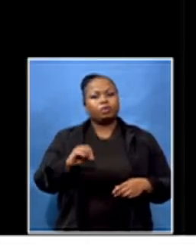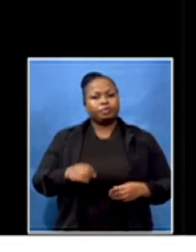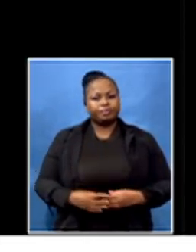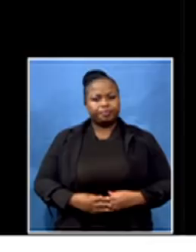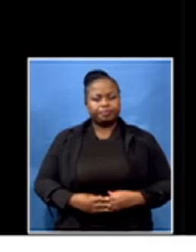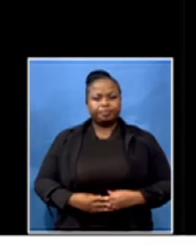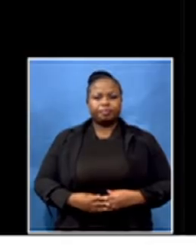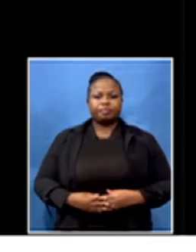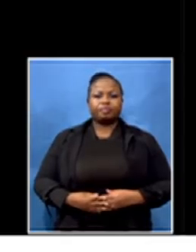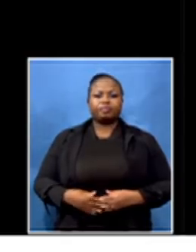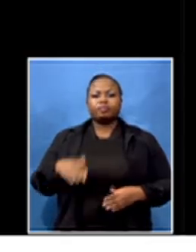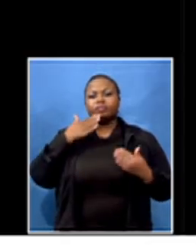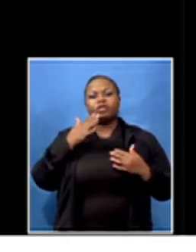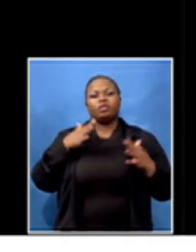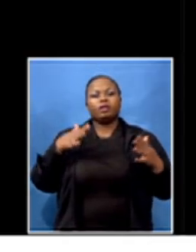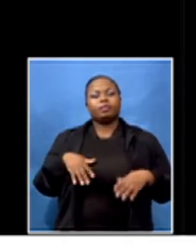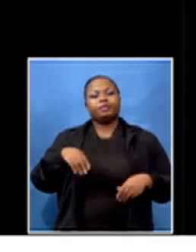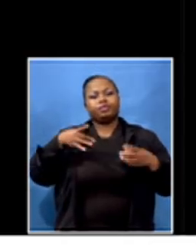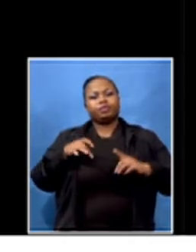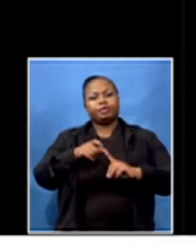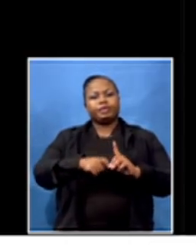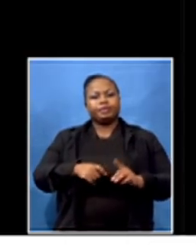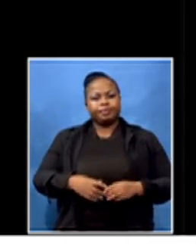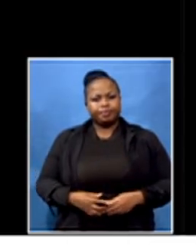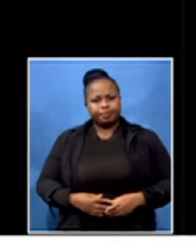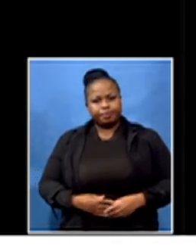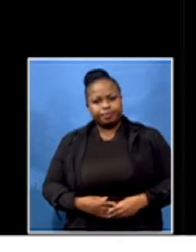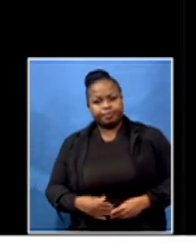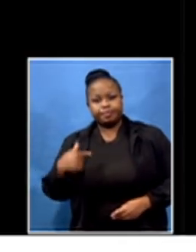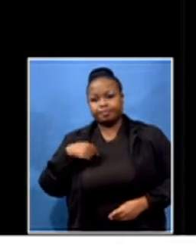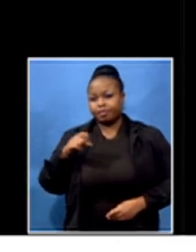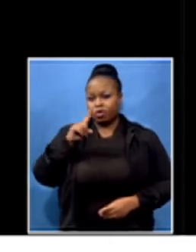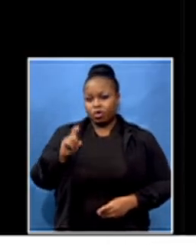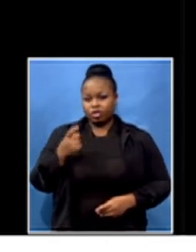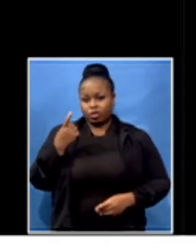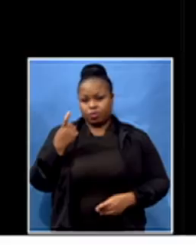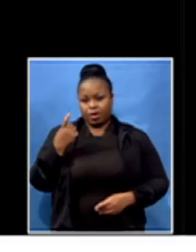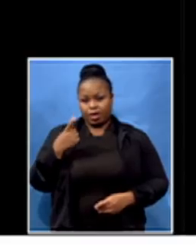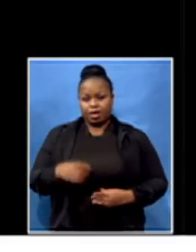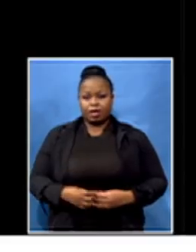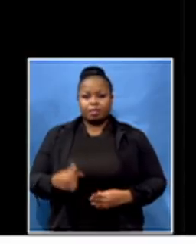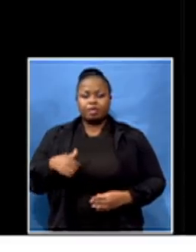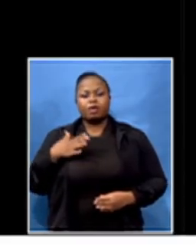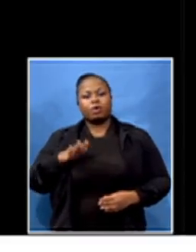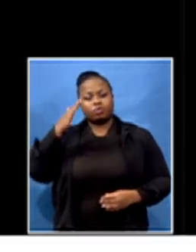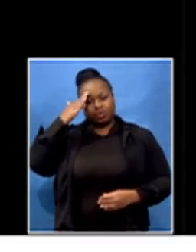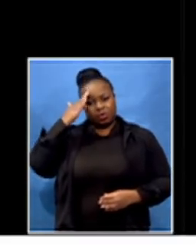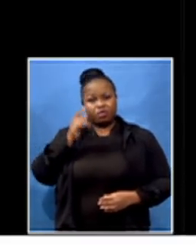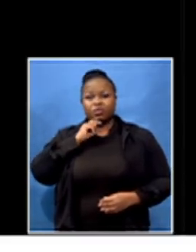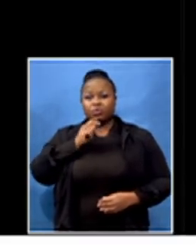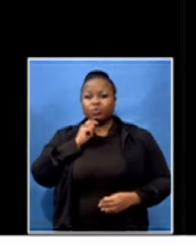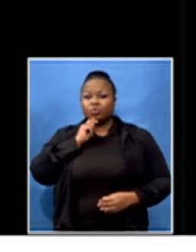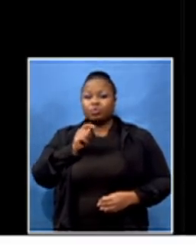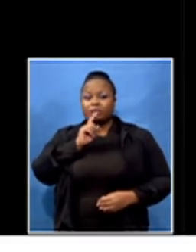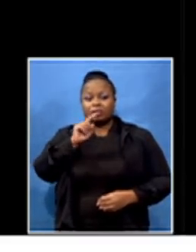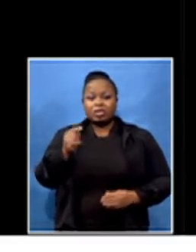Thank you very much, Chairperson. My question is, how prepared are